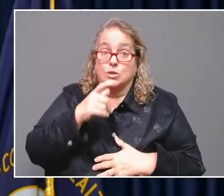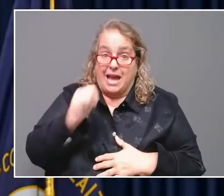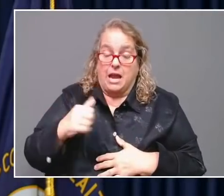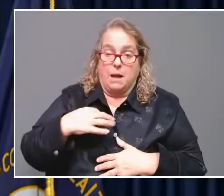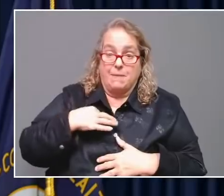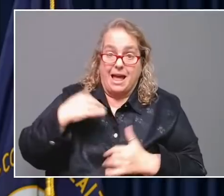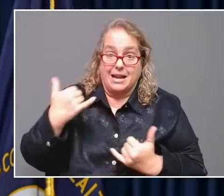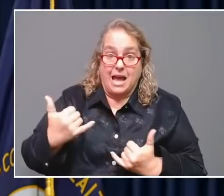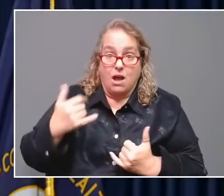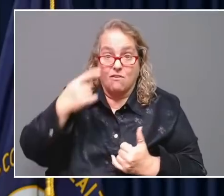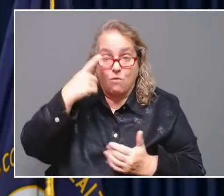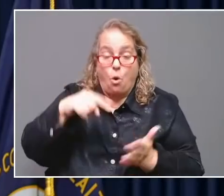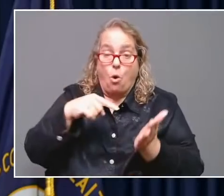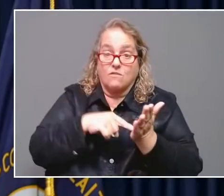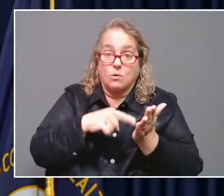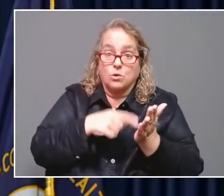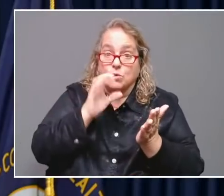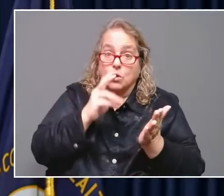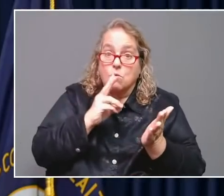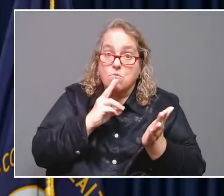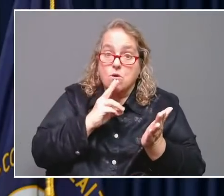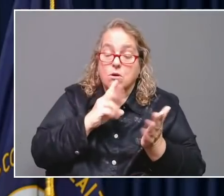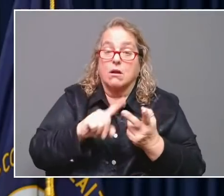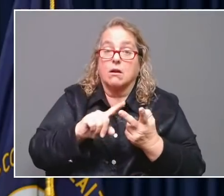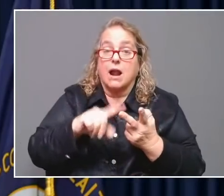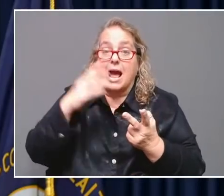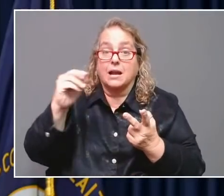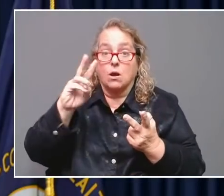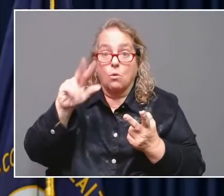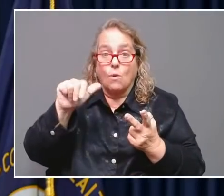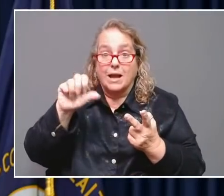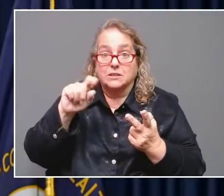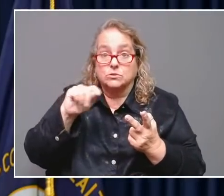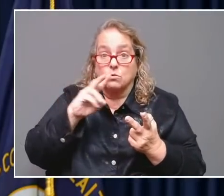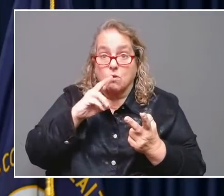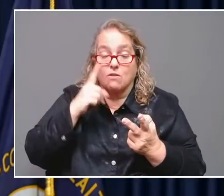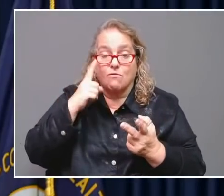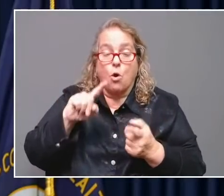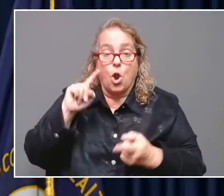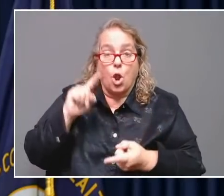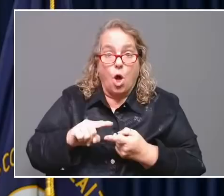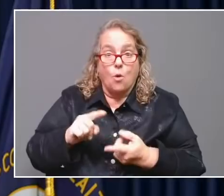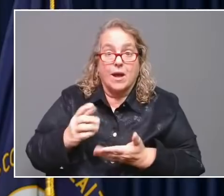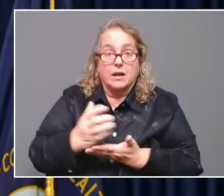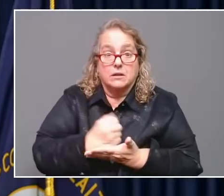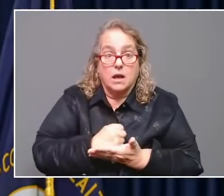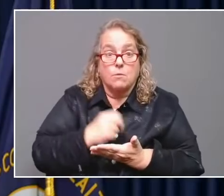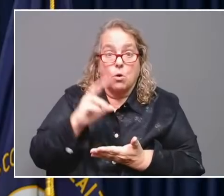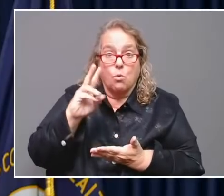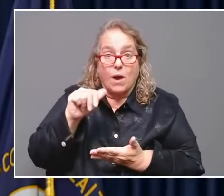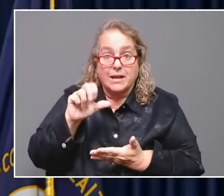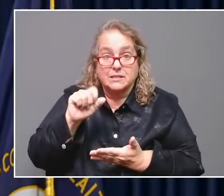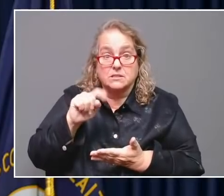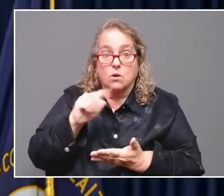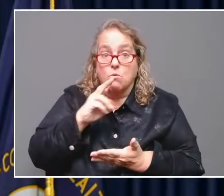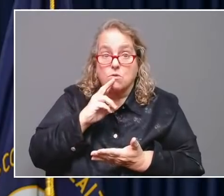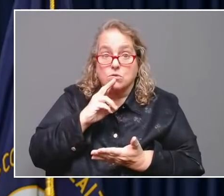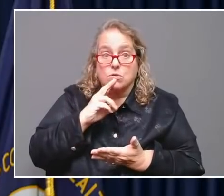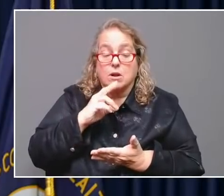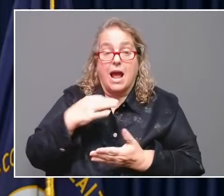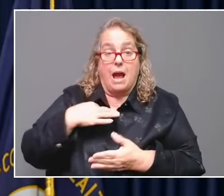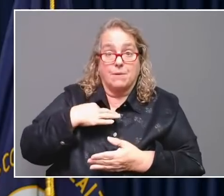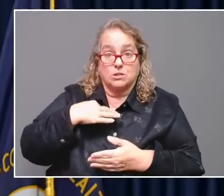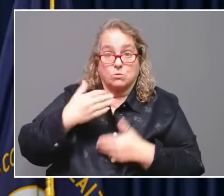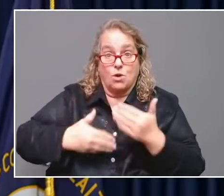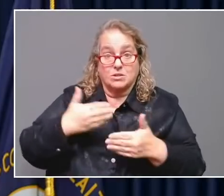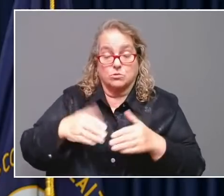water and wastewater subsidies from the federal low-income household water assistance program. The application process is open as of